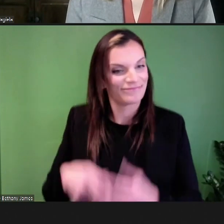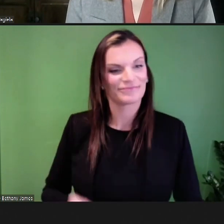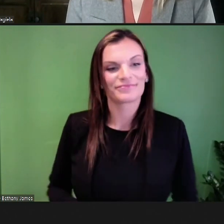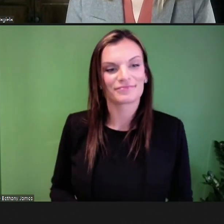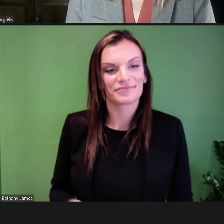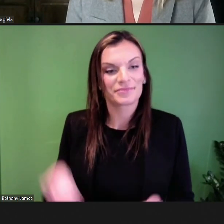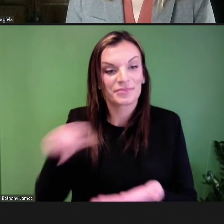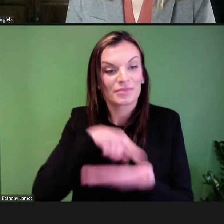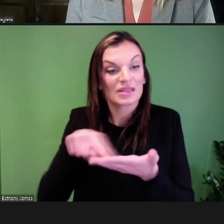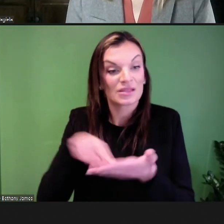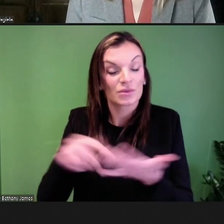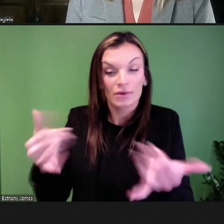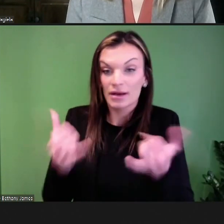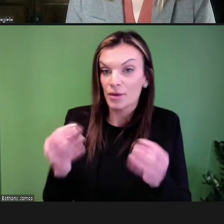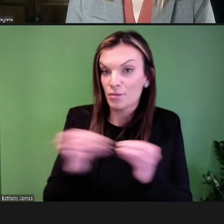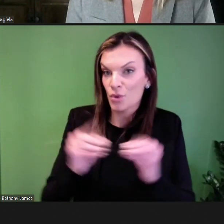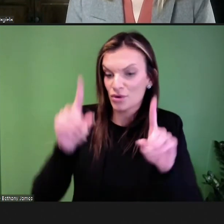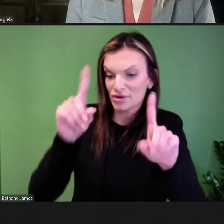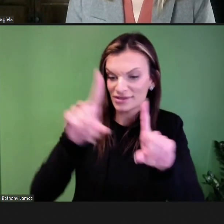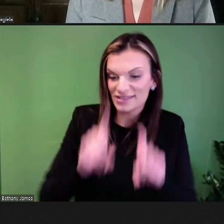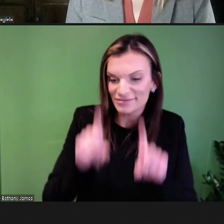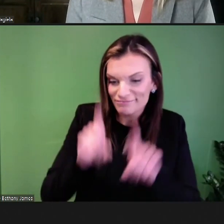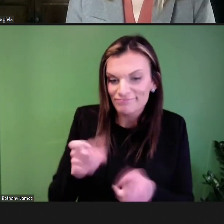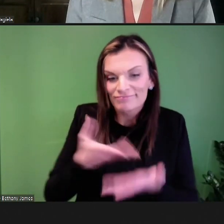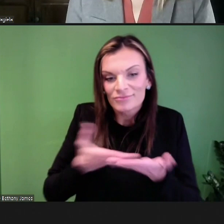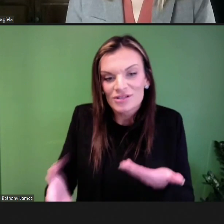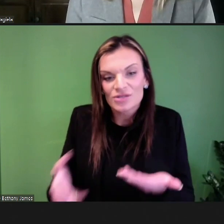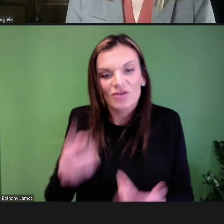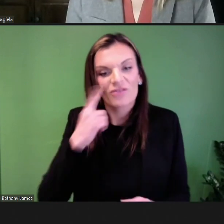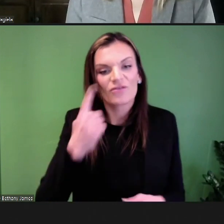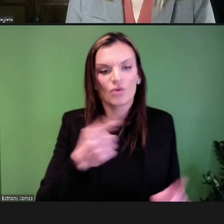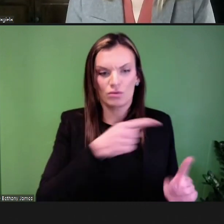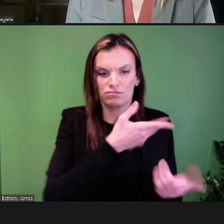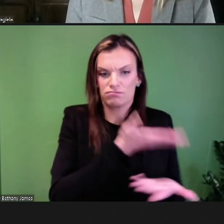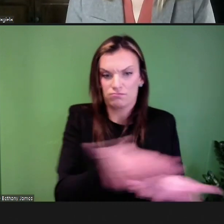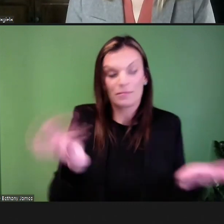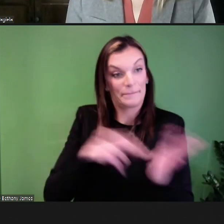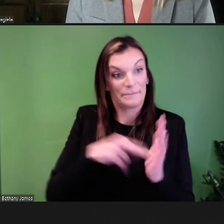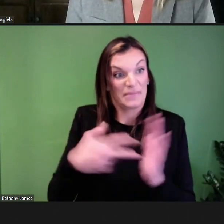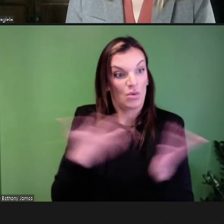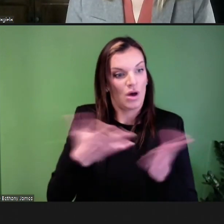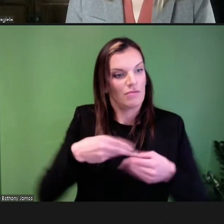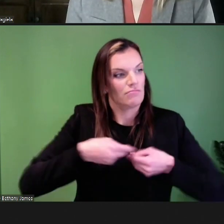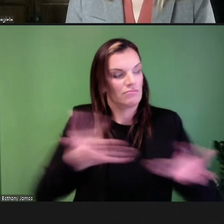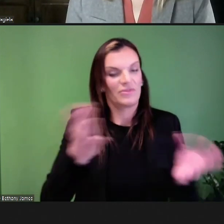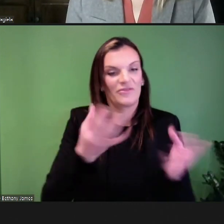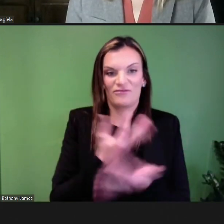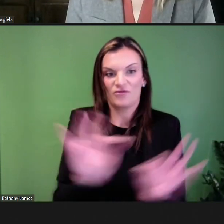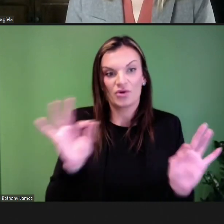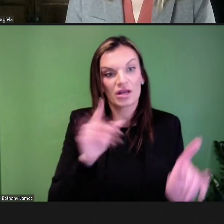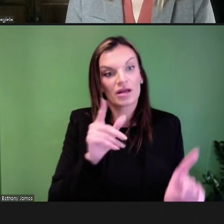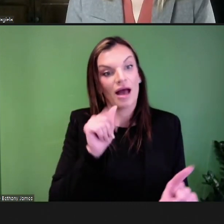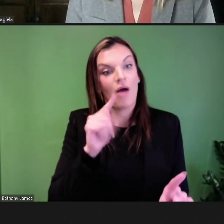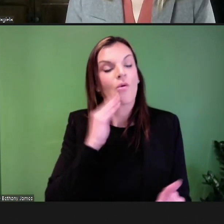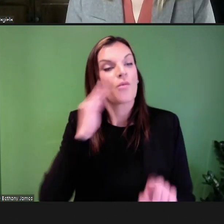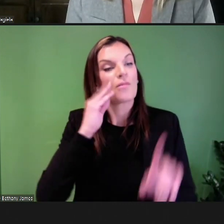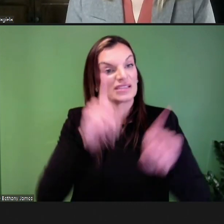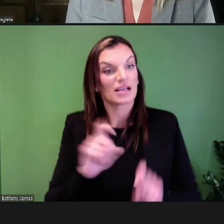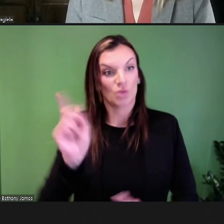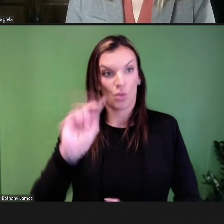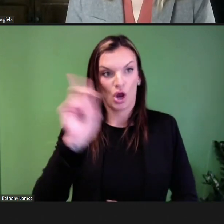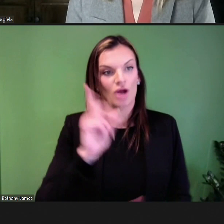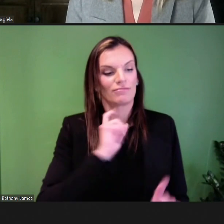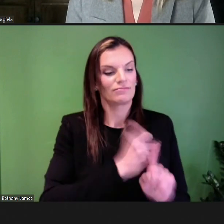we're expanding testing resources for other households by distributing free at-home tests to some public libraries. In the